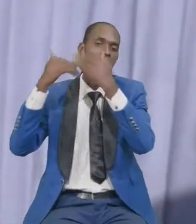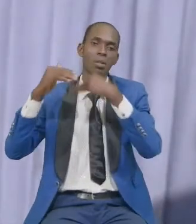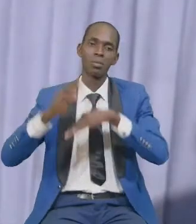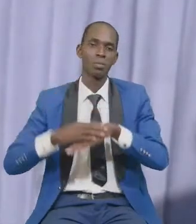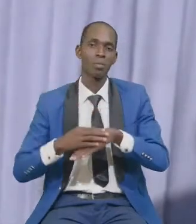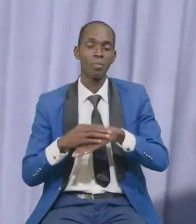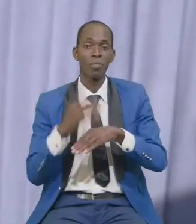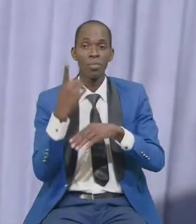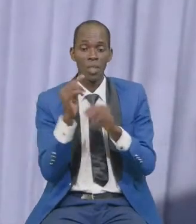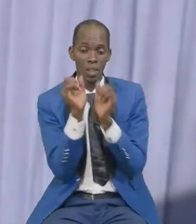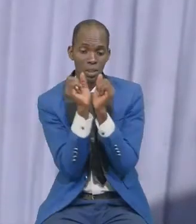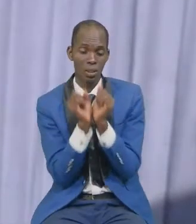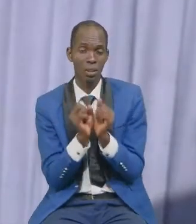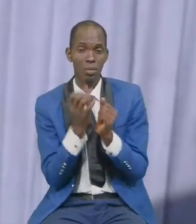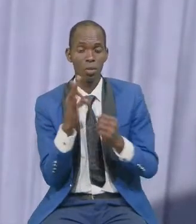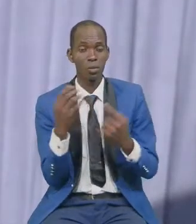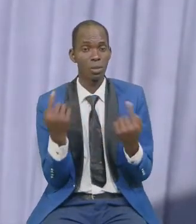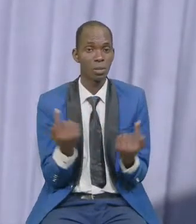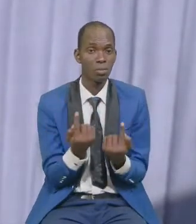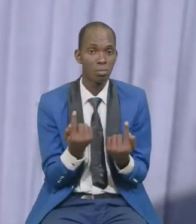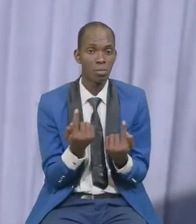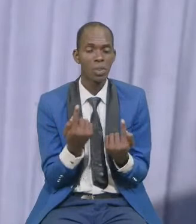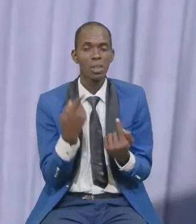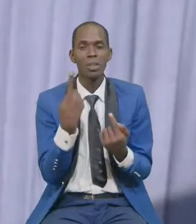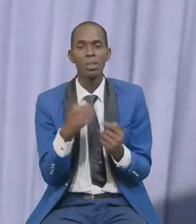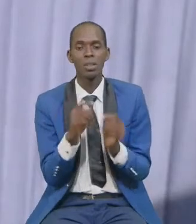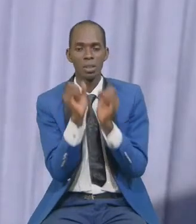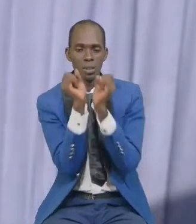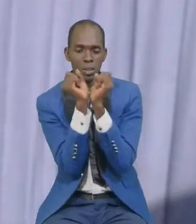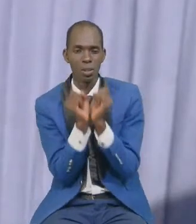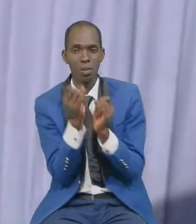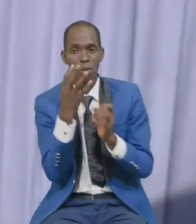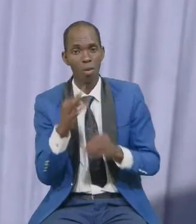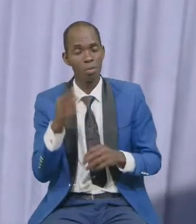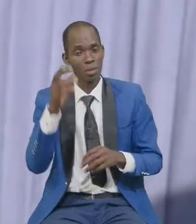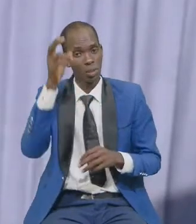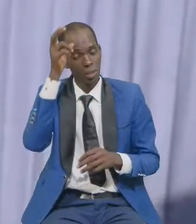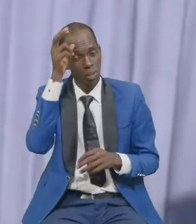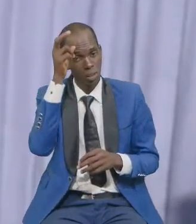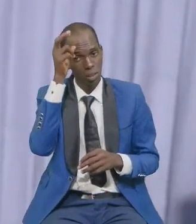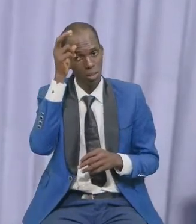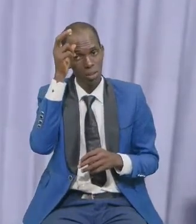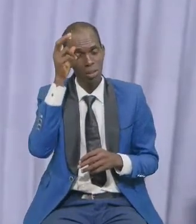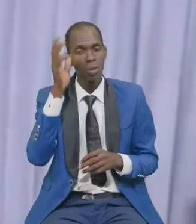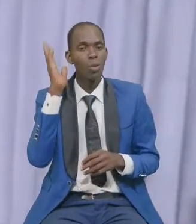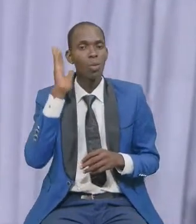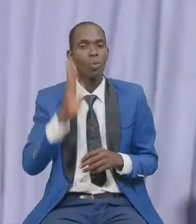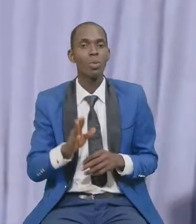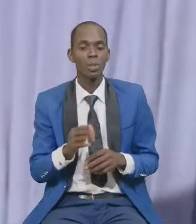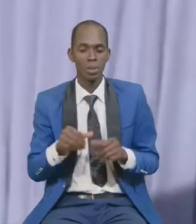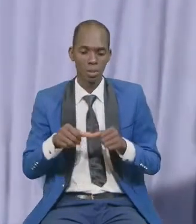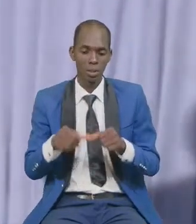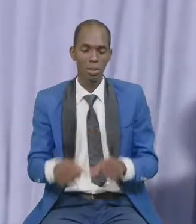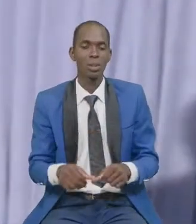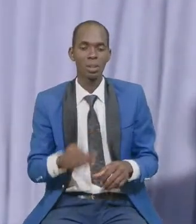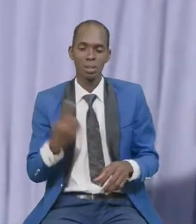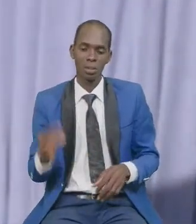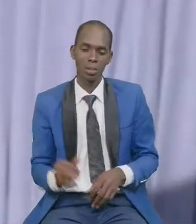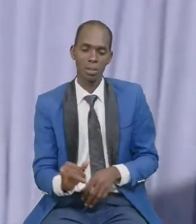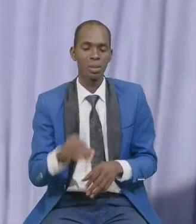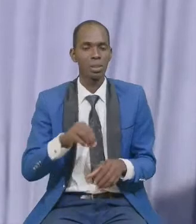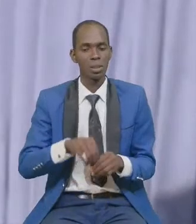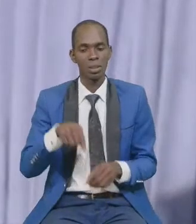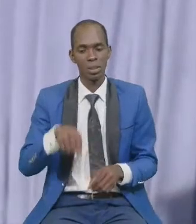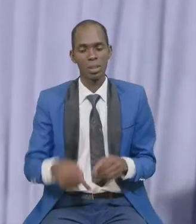The slaves of sin, the slaves of Satan, they spend eternity in hell. Look at this,